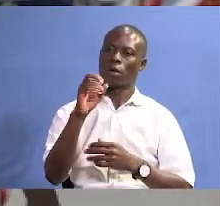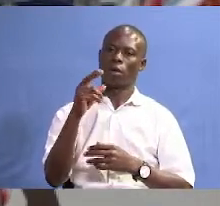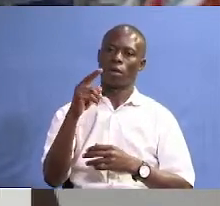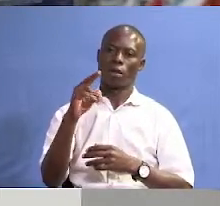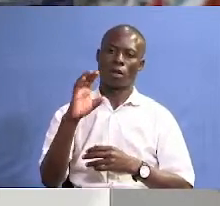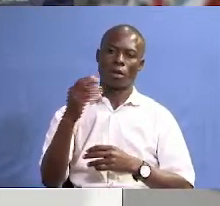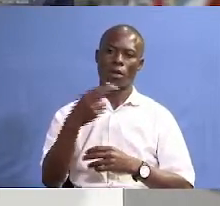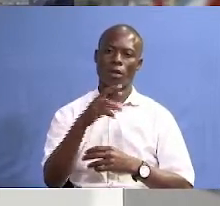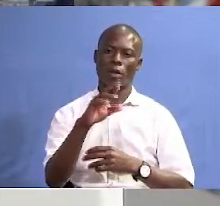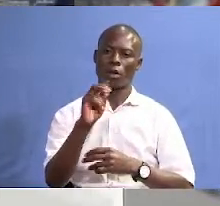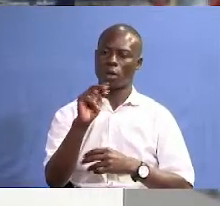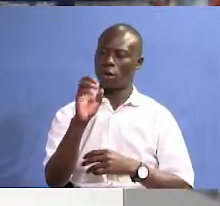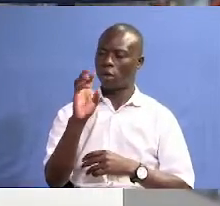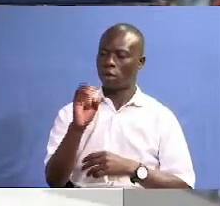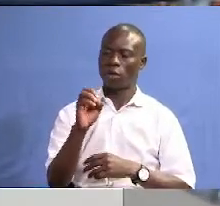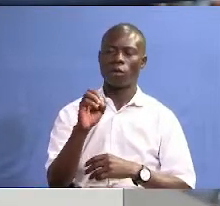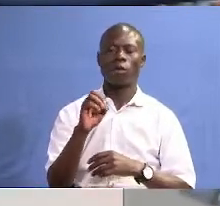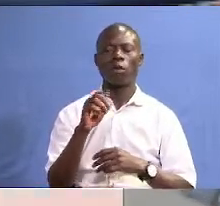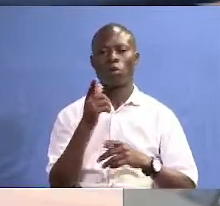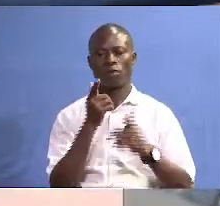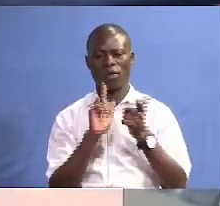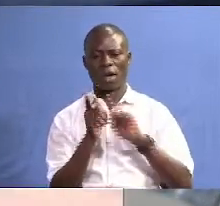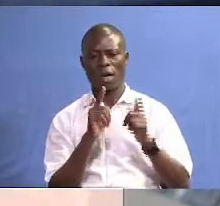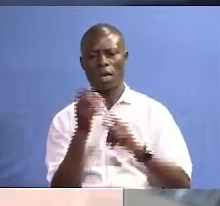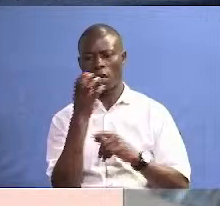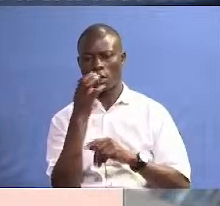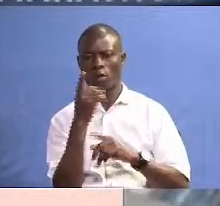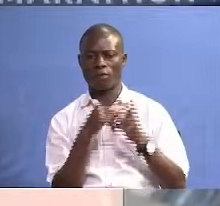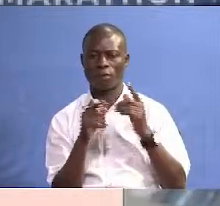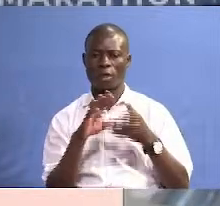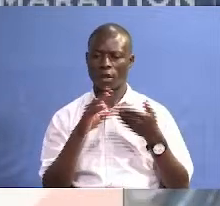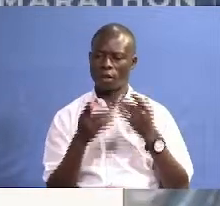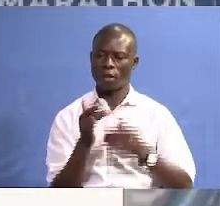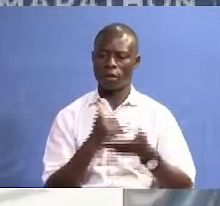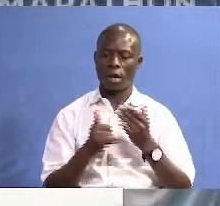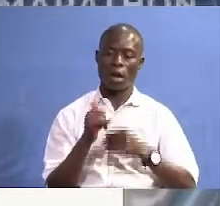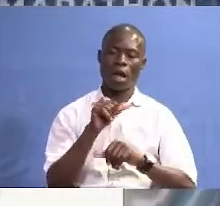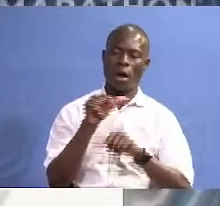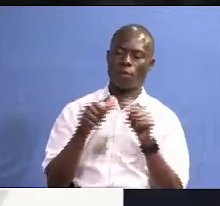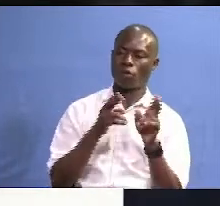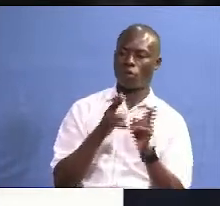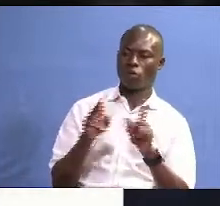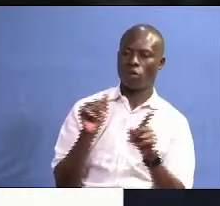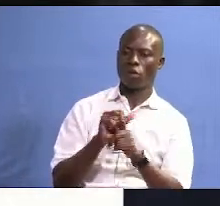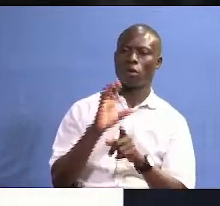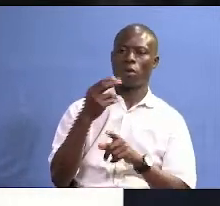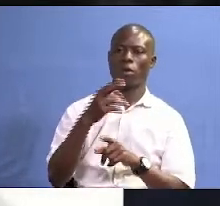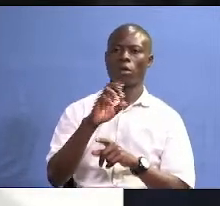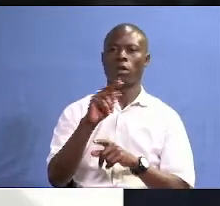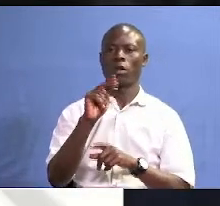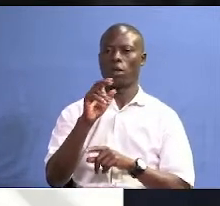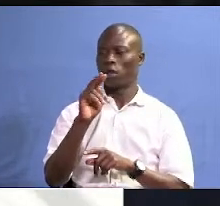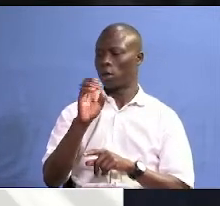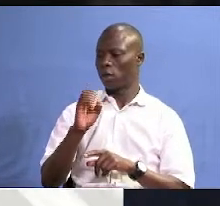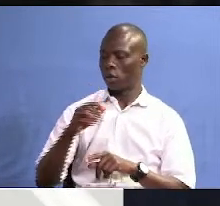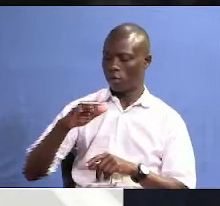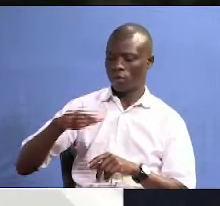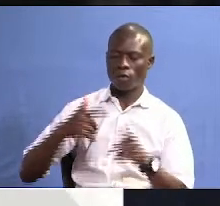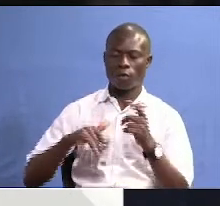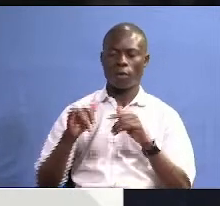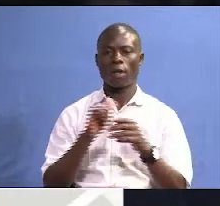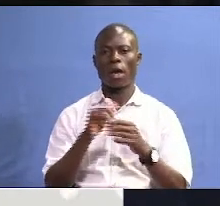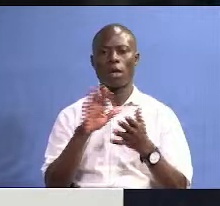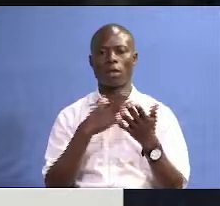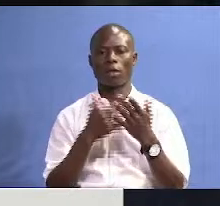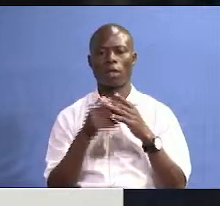marathon runner, has been handed a 7-year ban for violating anti-doping regulations. Cherono is the latest athlete to fall victim of doping